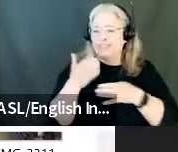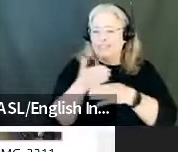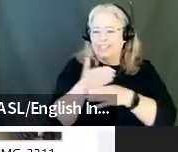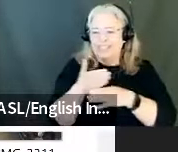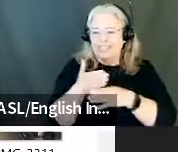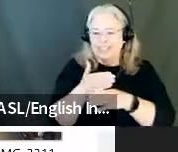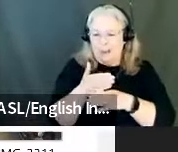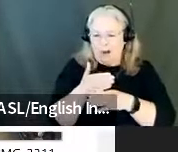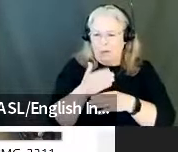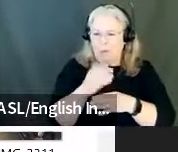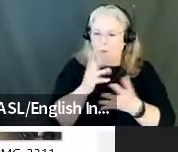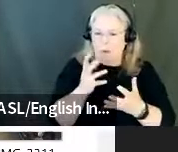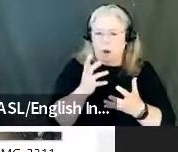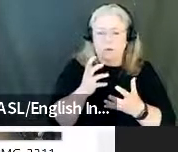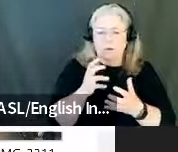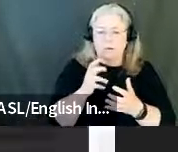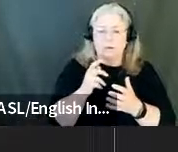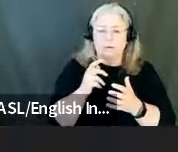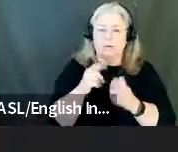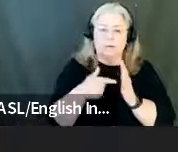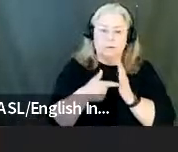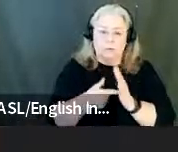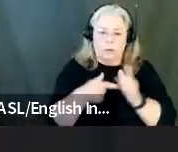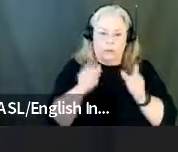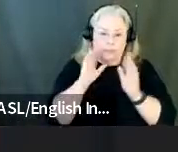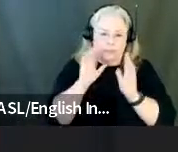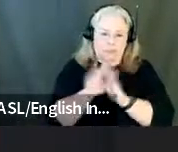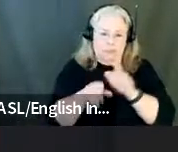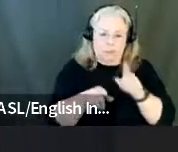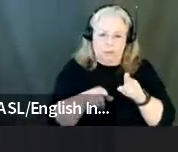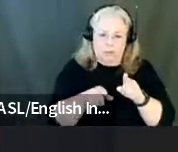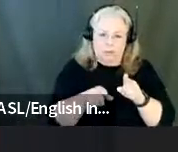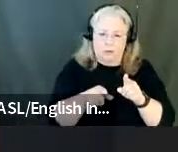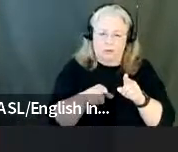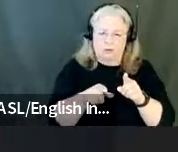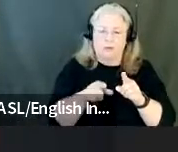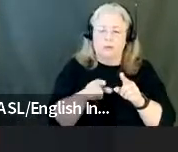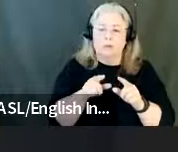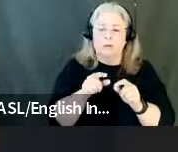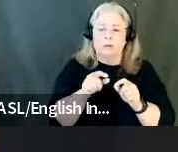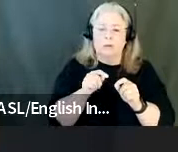here is I wanted to show this picture, and this is just